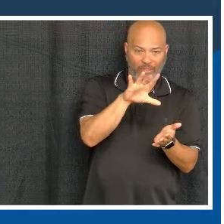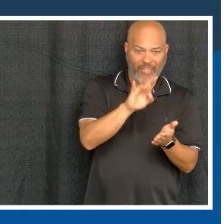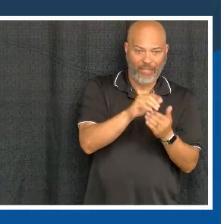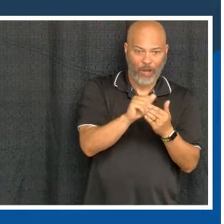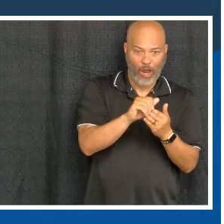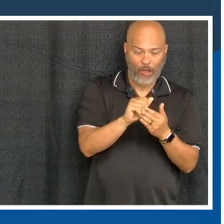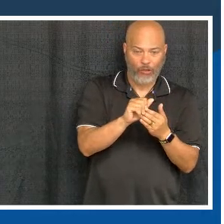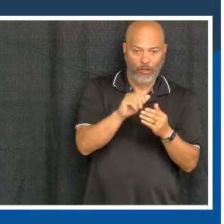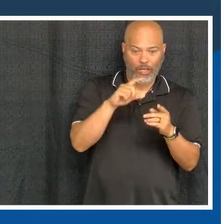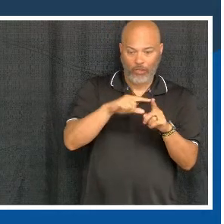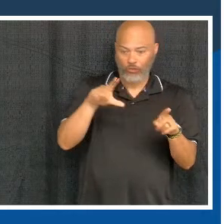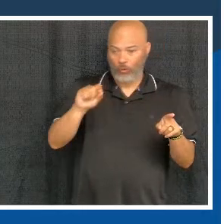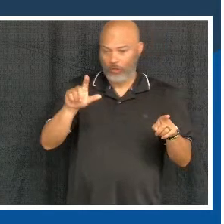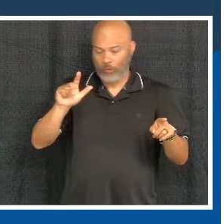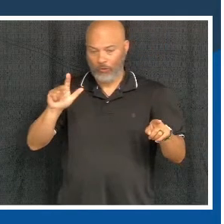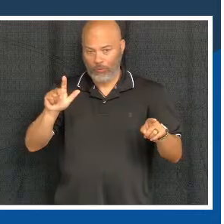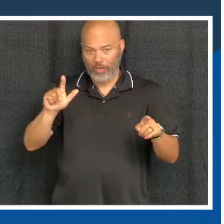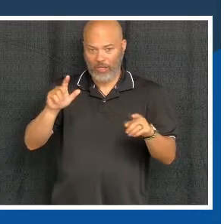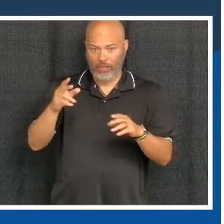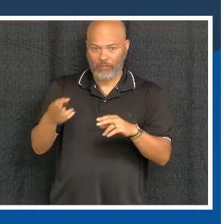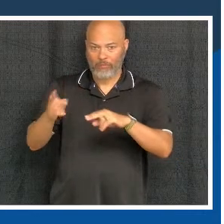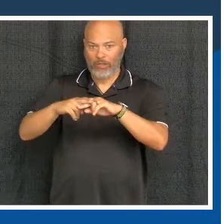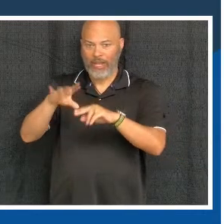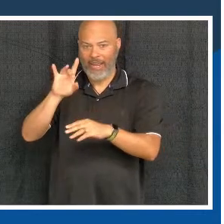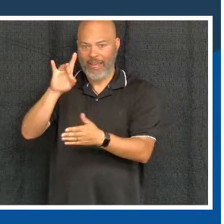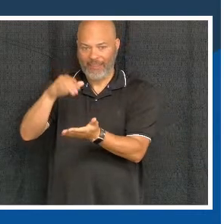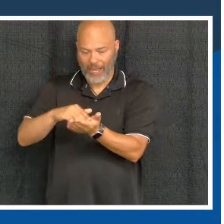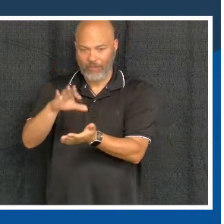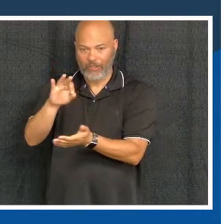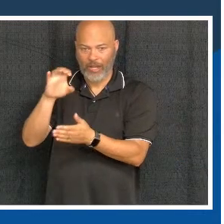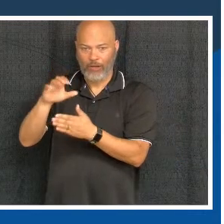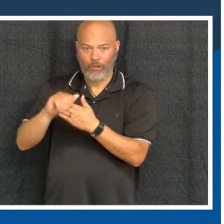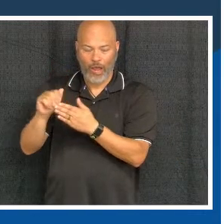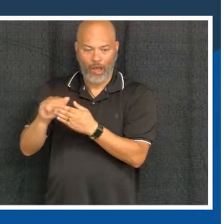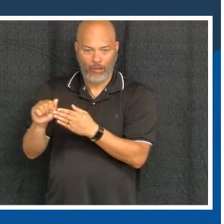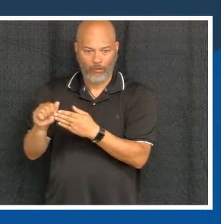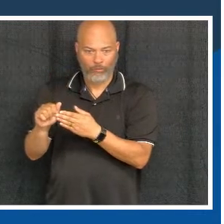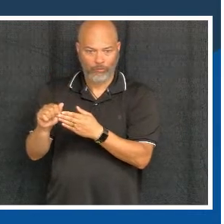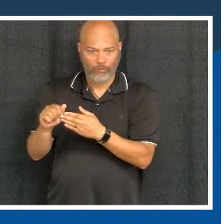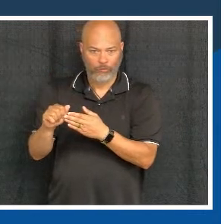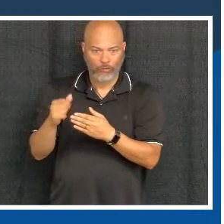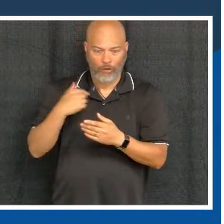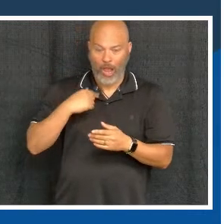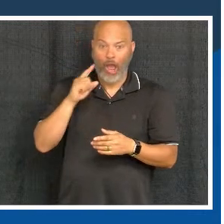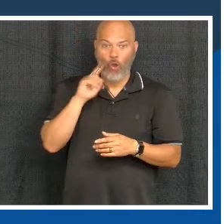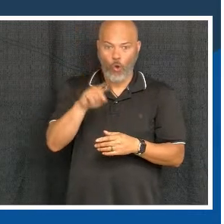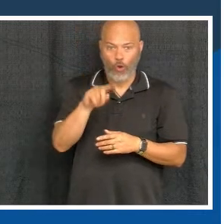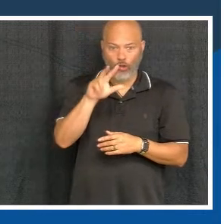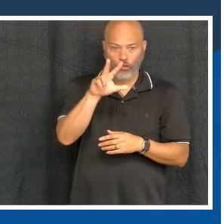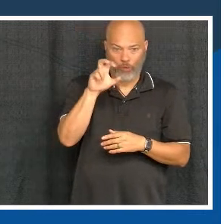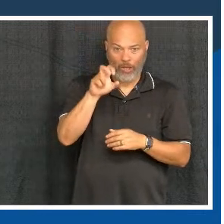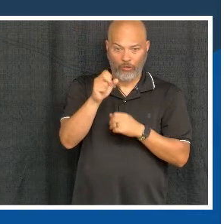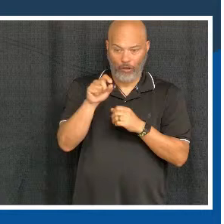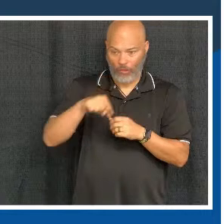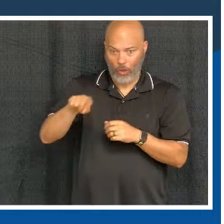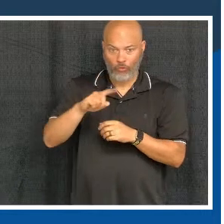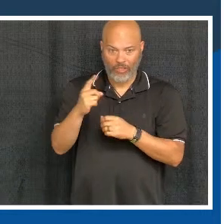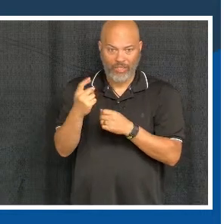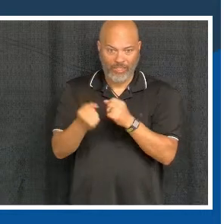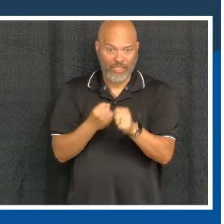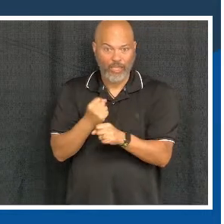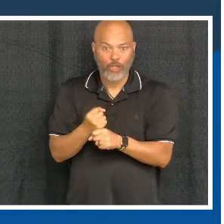$1,558. In 2023, it was $8,900. We order about 300 of those a year. And